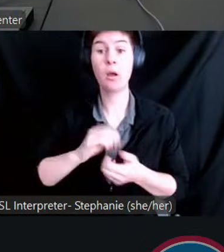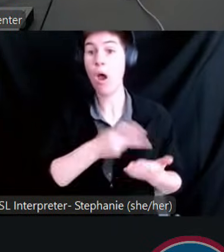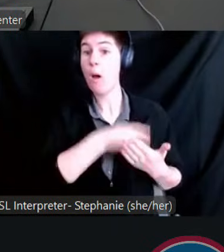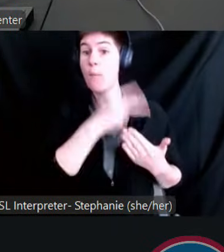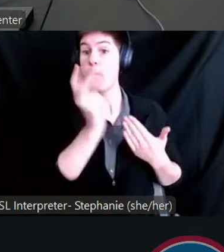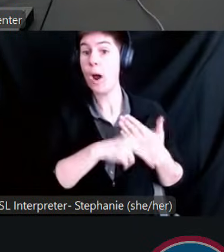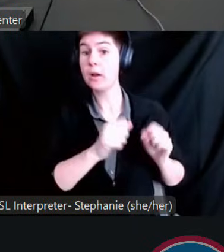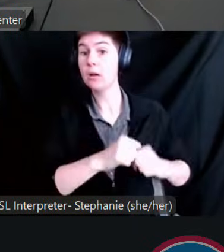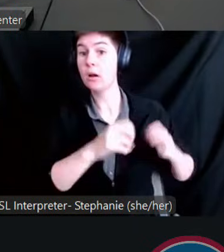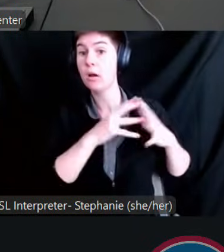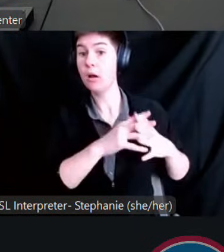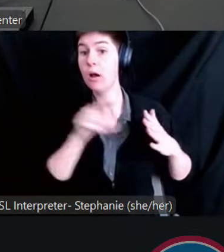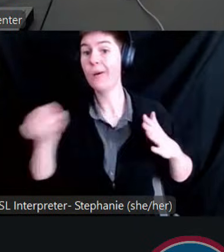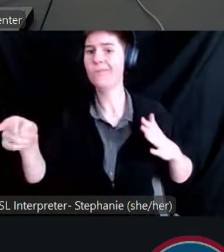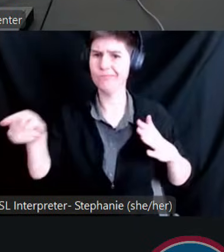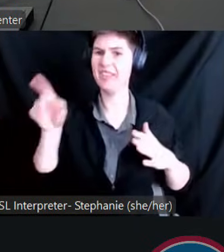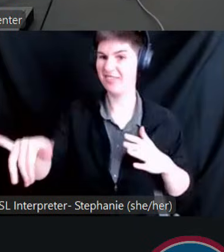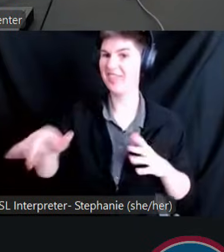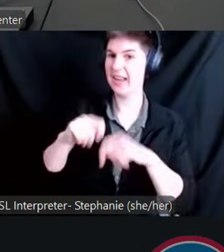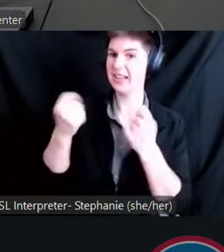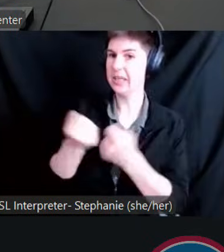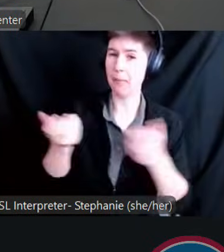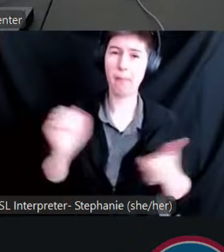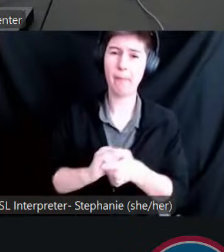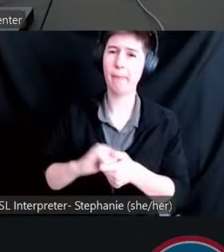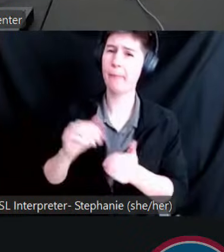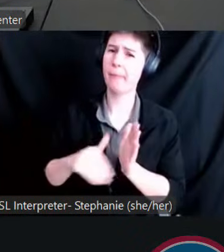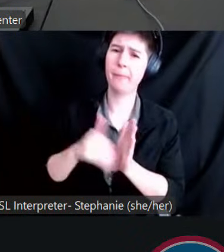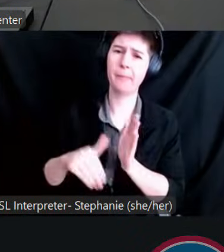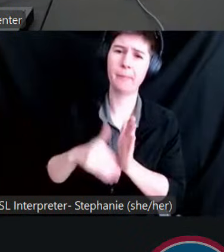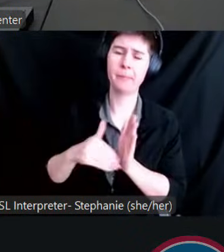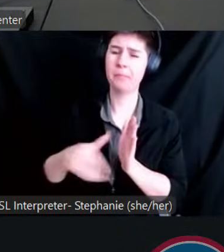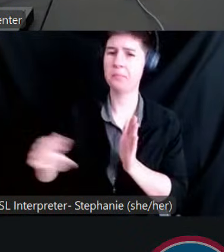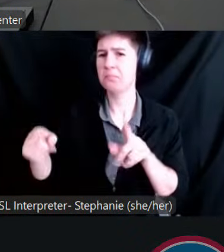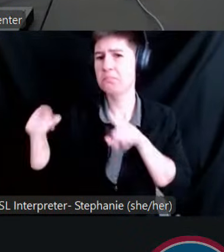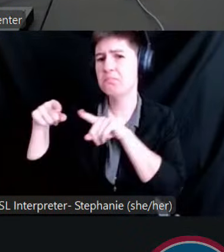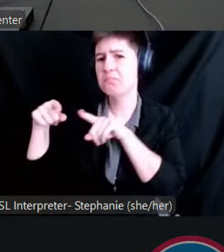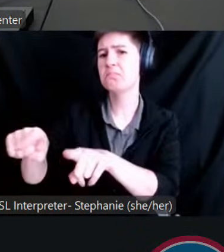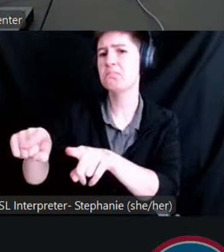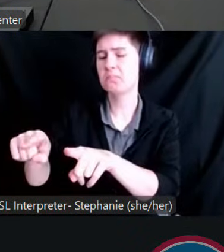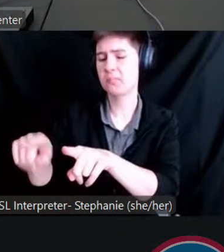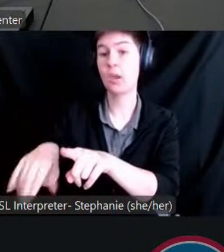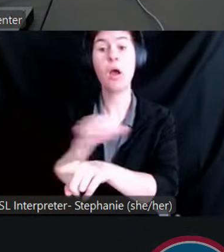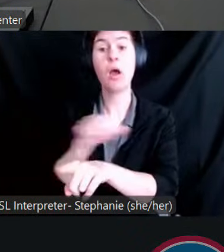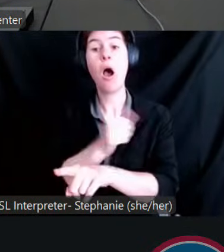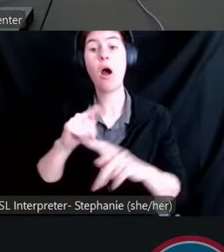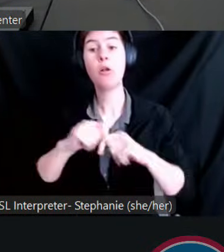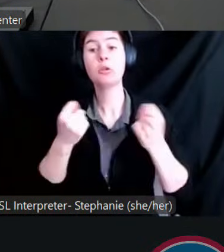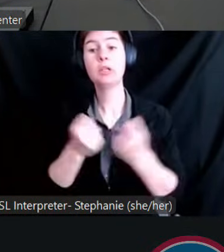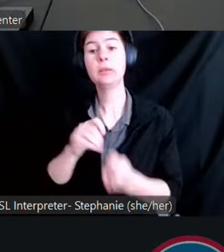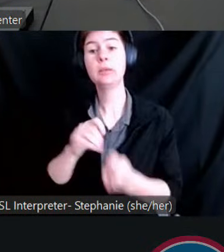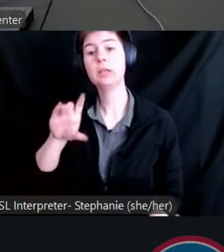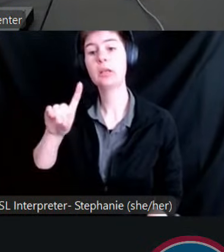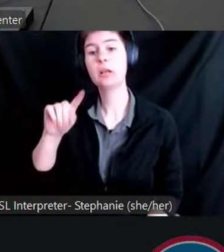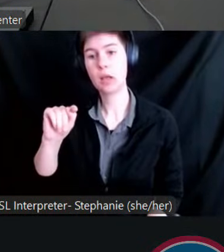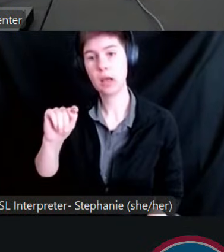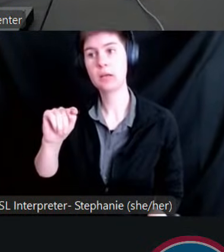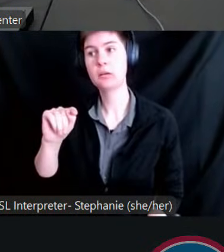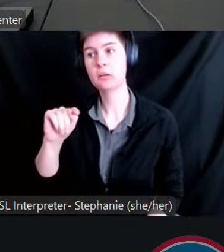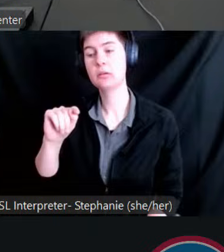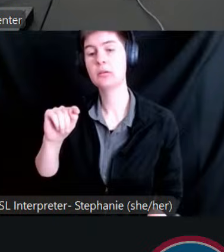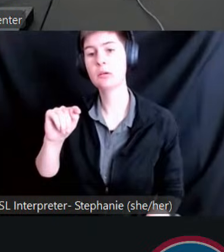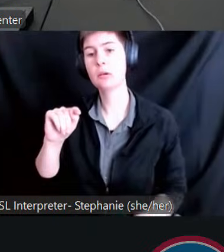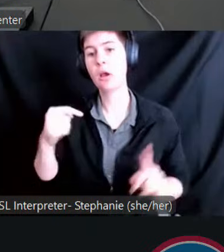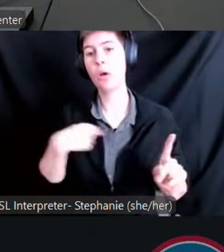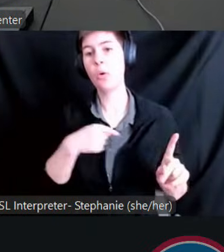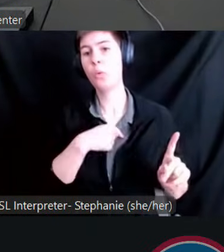and it's most aligned with what we're doing. But then we work with other teams at CDOT when we're piggybacking on their